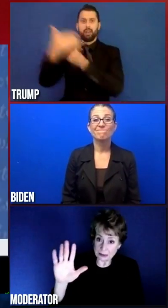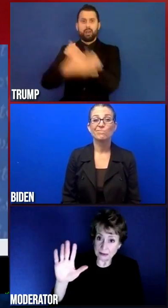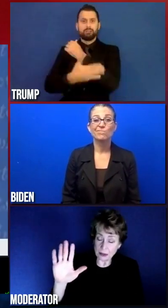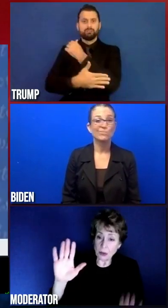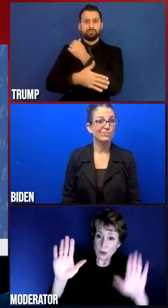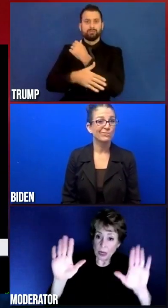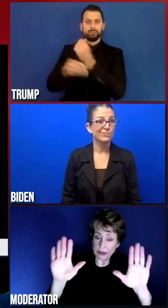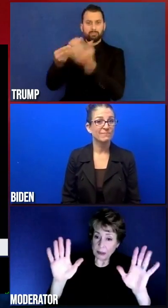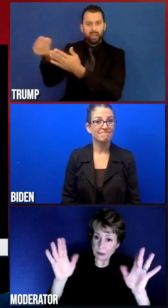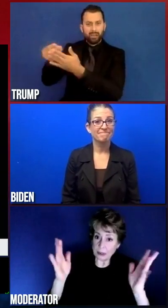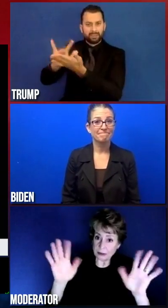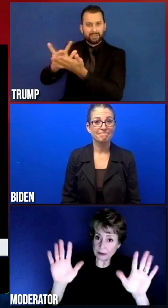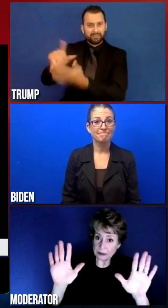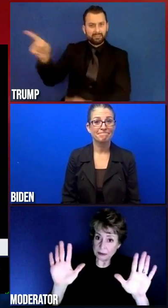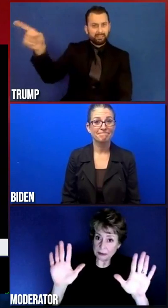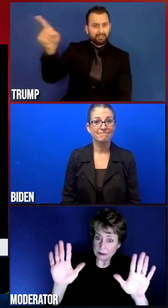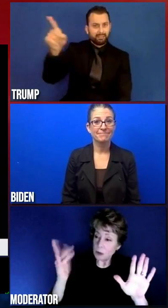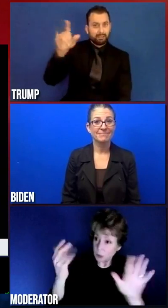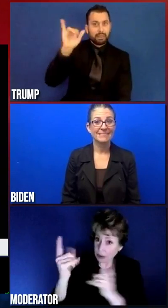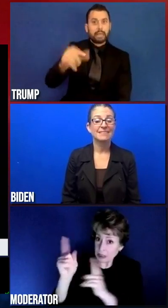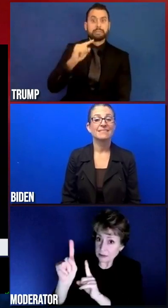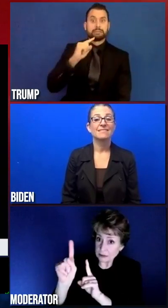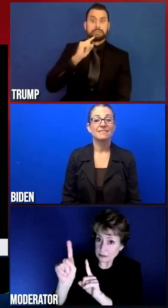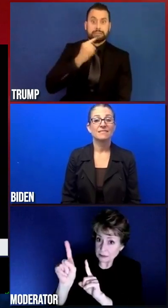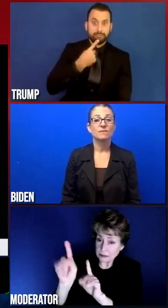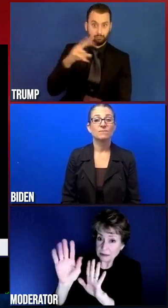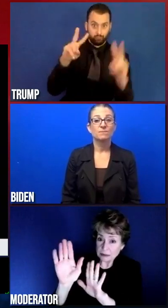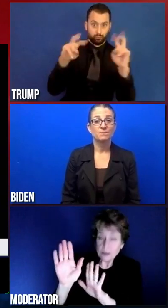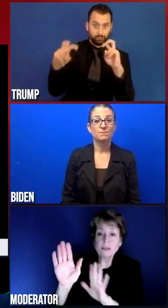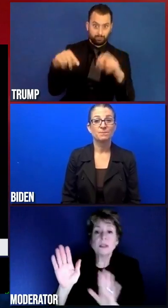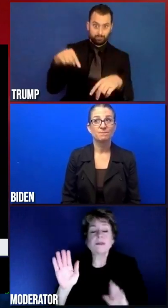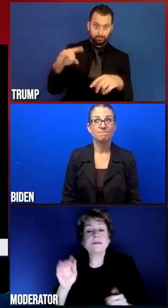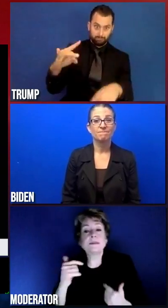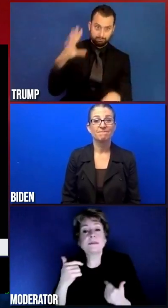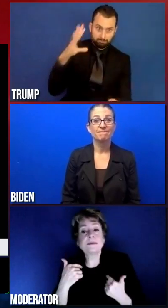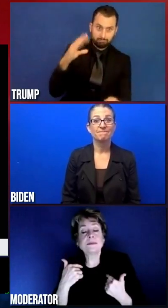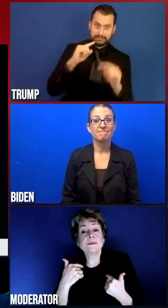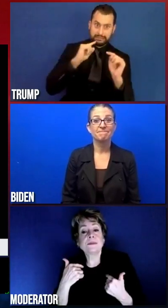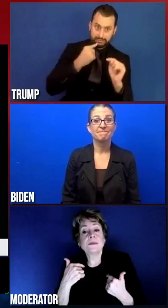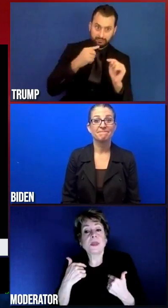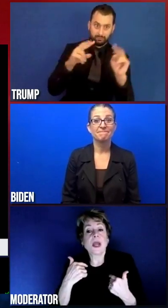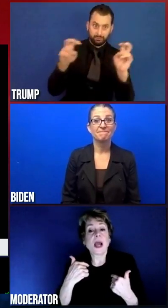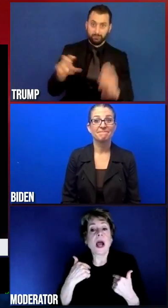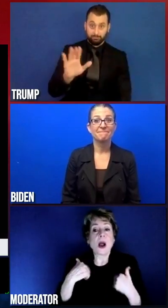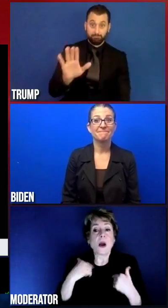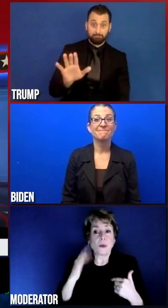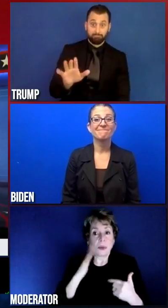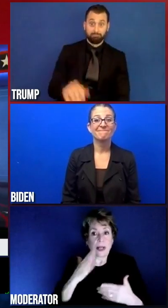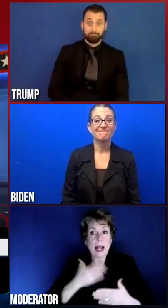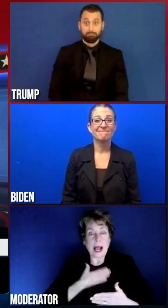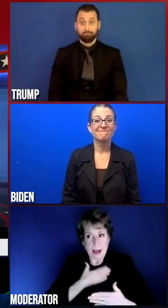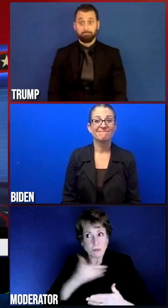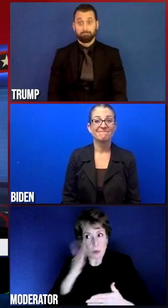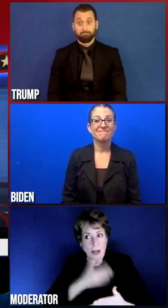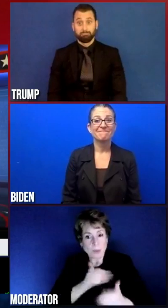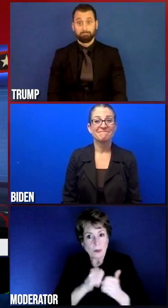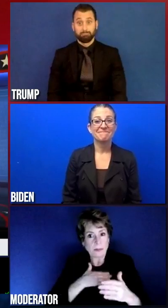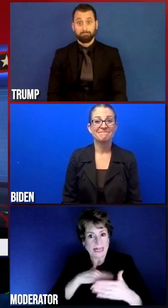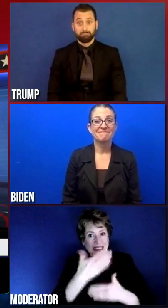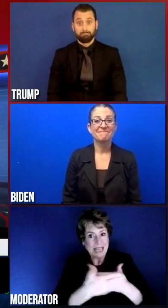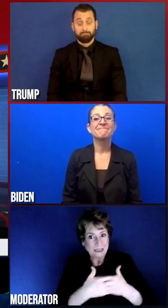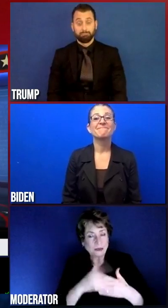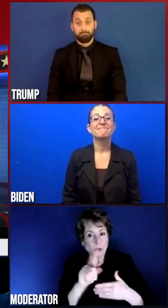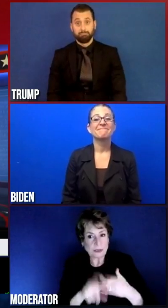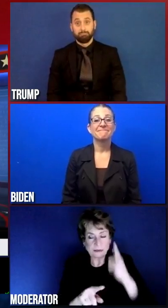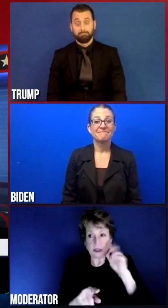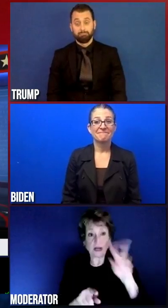happy, big stuff. sir. You'll be happy. I'm about to pick up on one of your points to ask the vice president, which is he points out that you would like